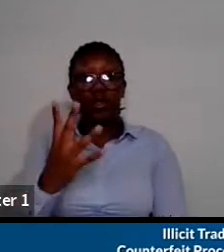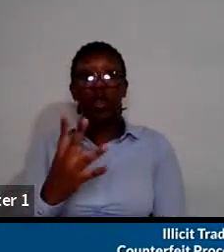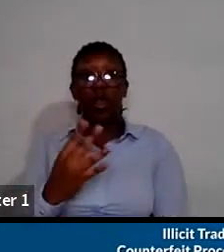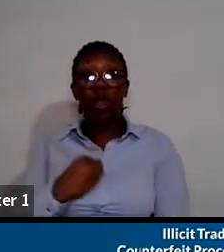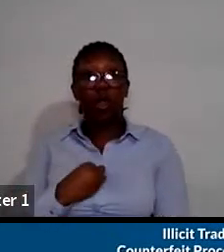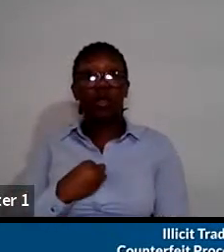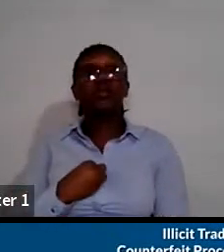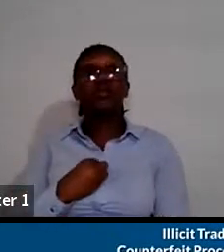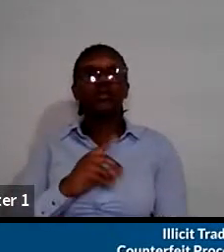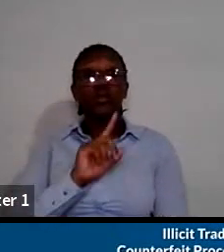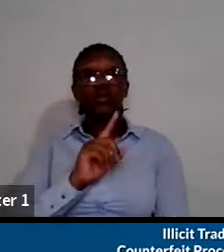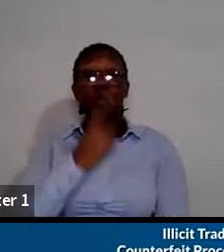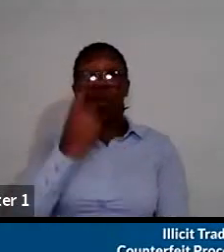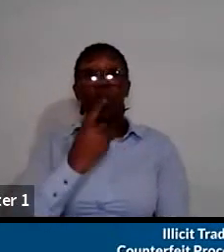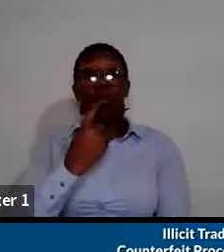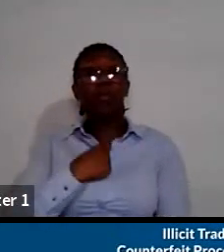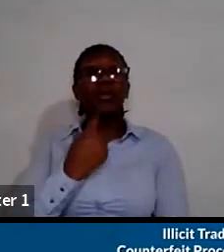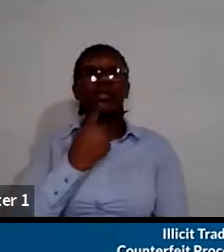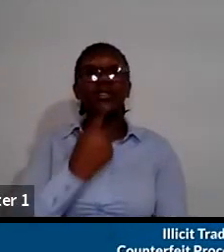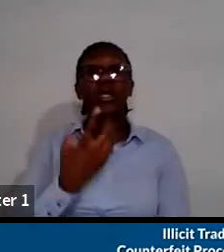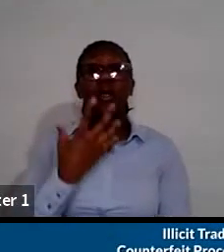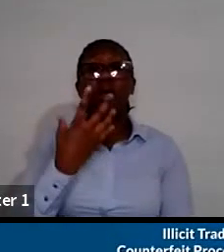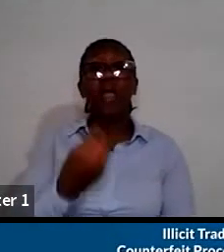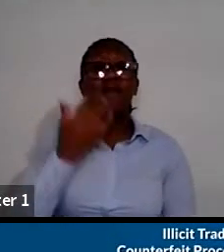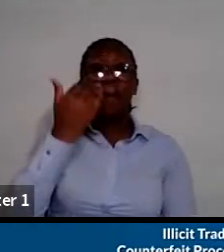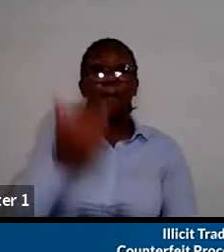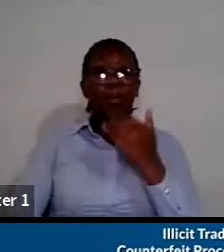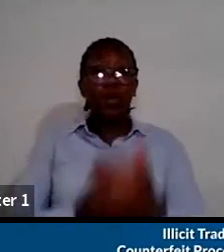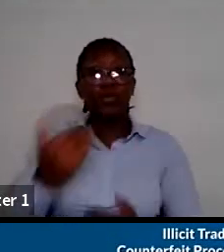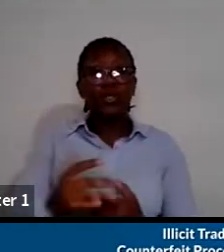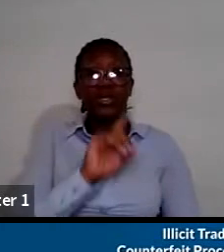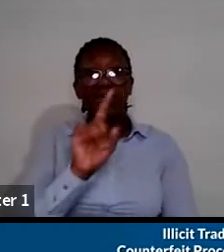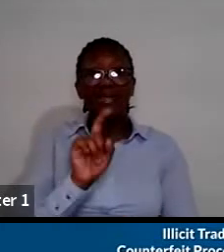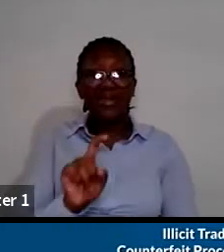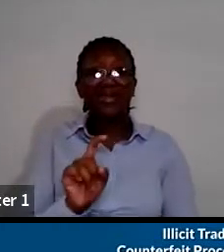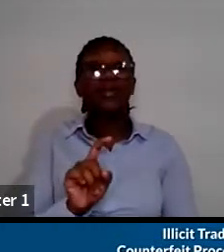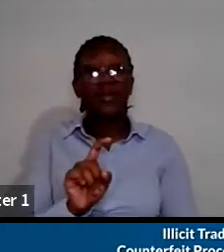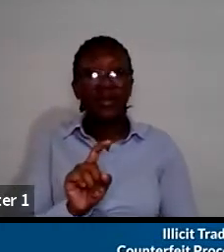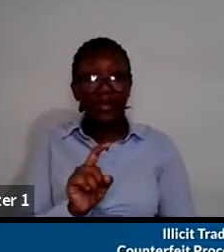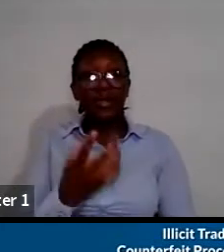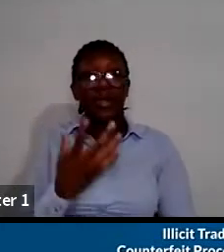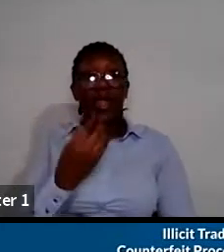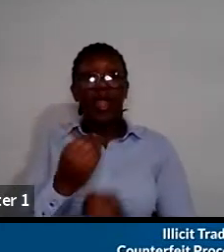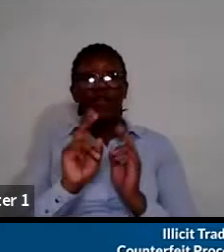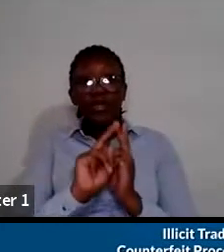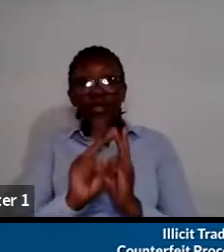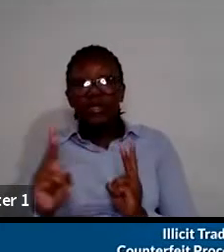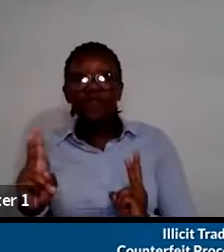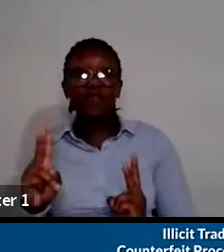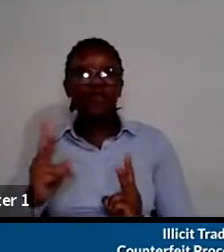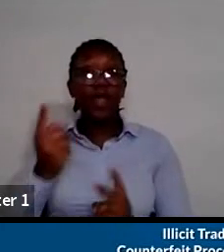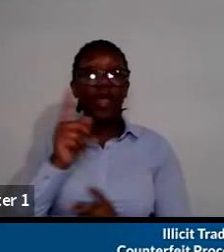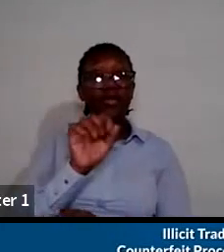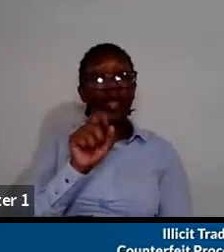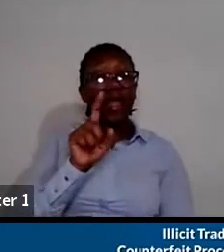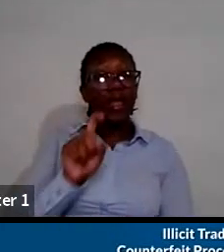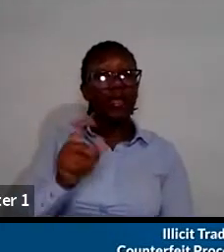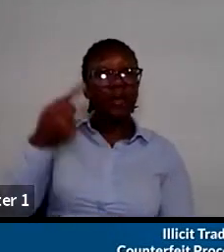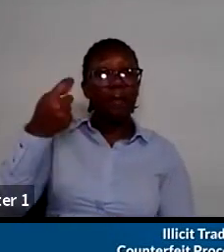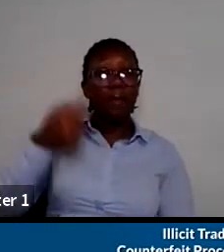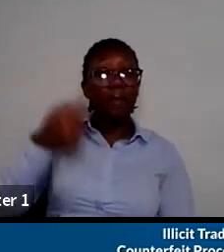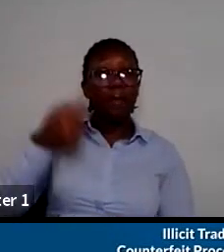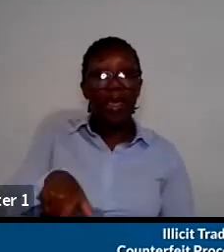a process or a declaration that entity taxpayers are required to